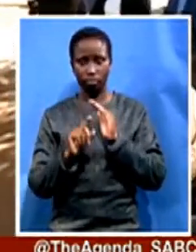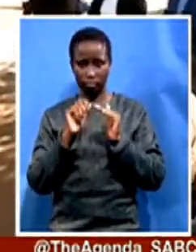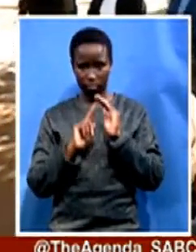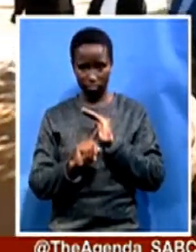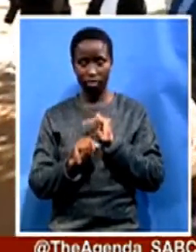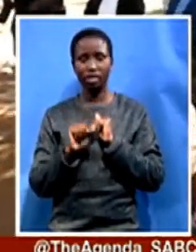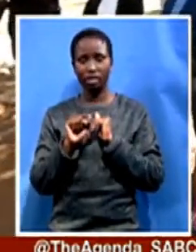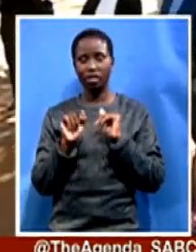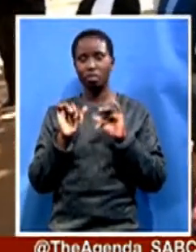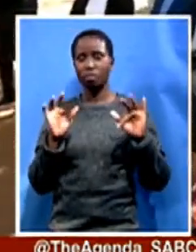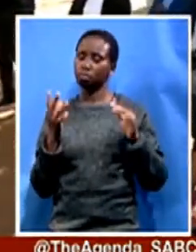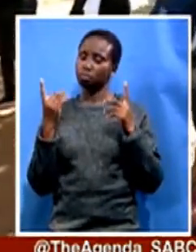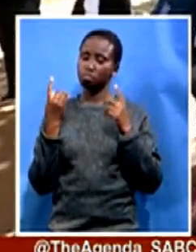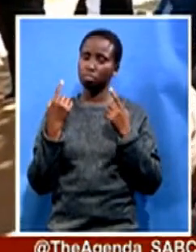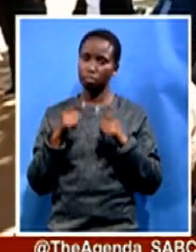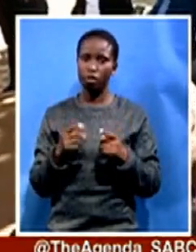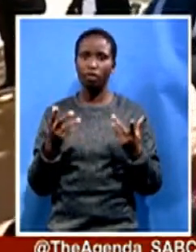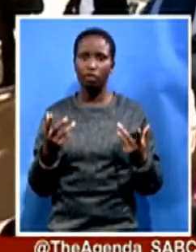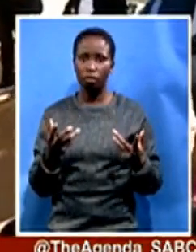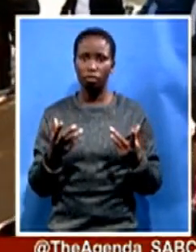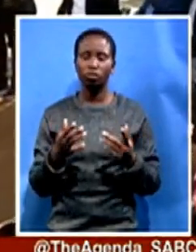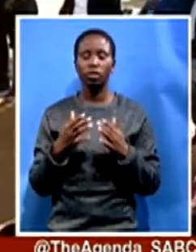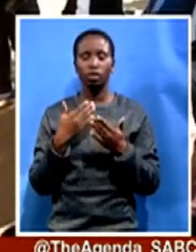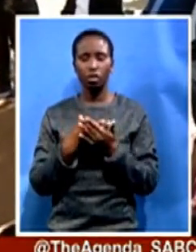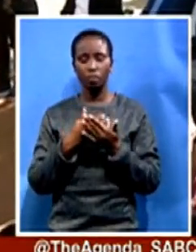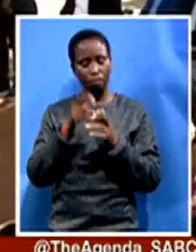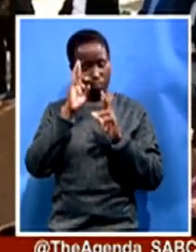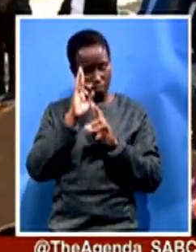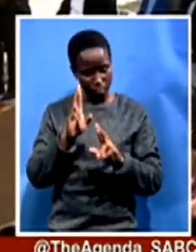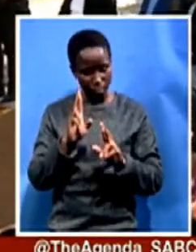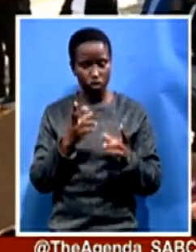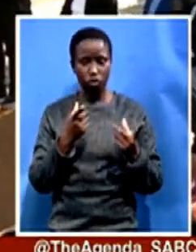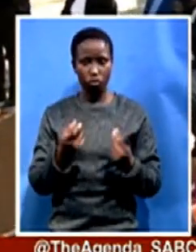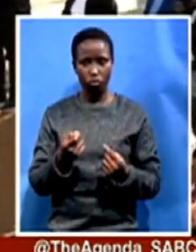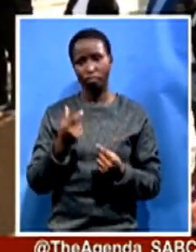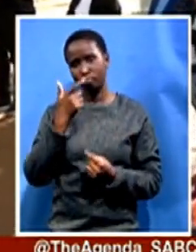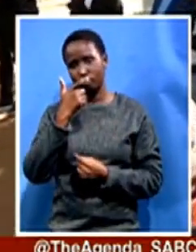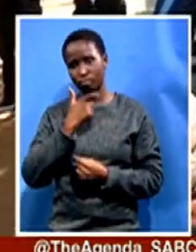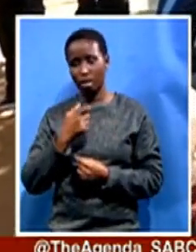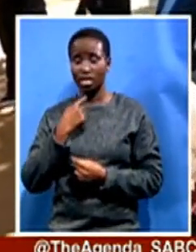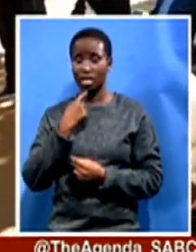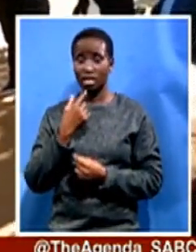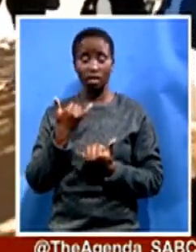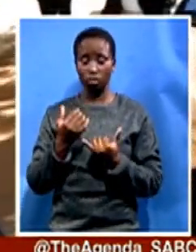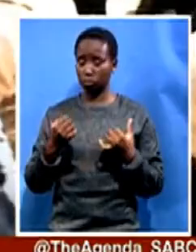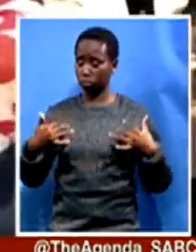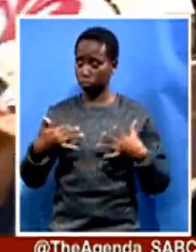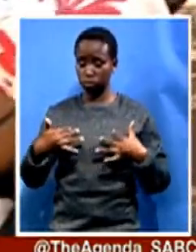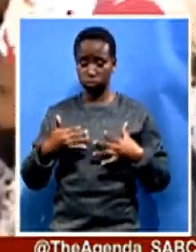also saying that this is a double blow for the royal family, because you recall that a few weeks